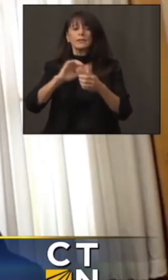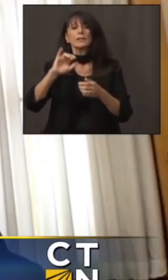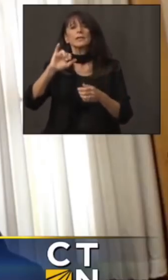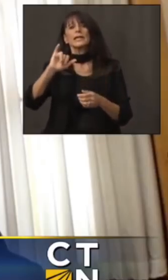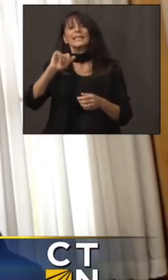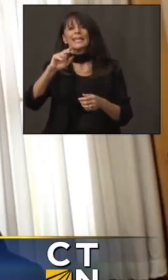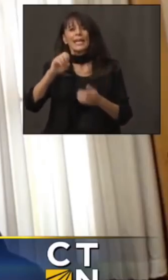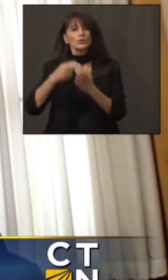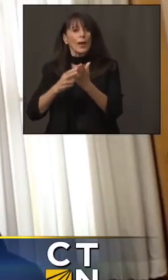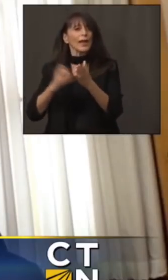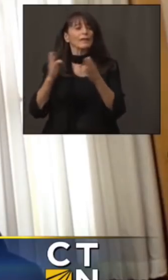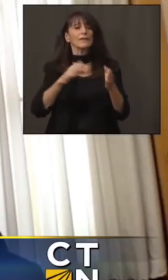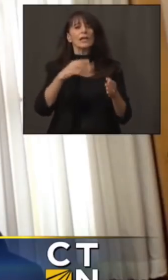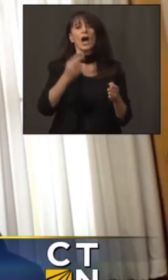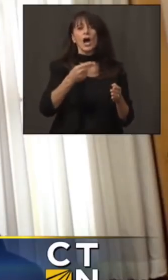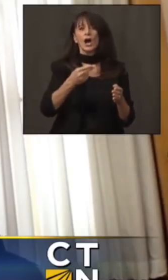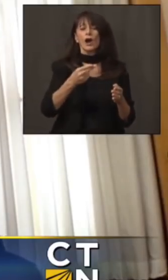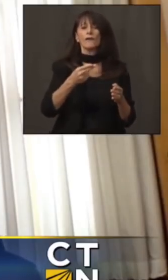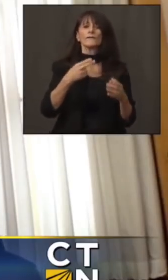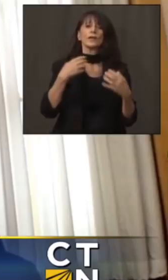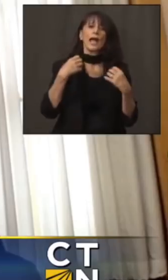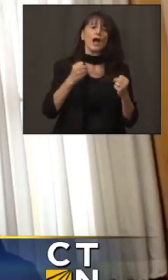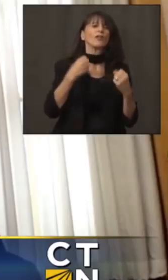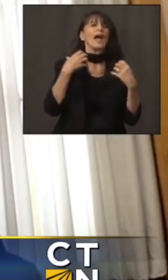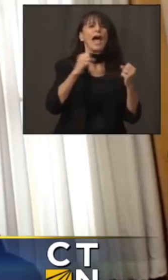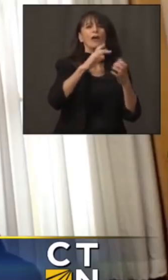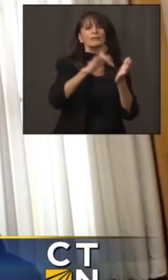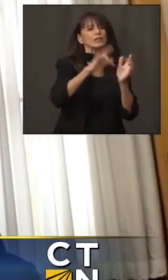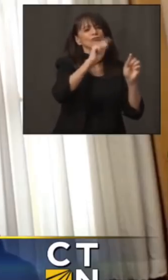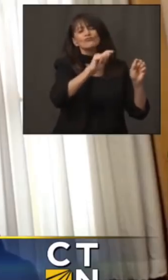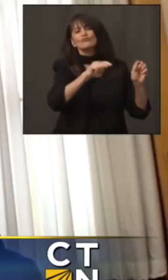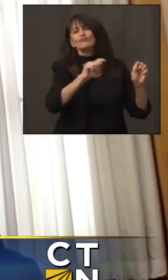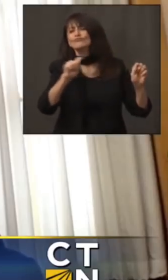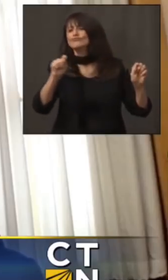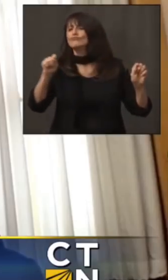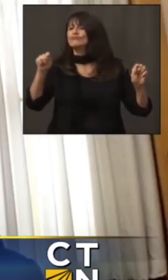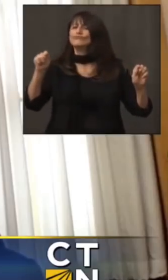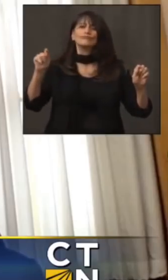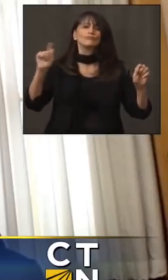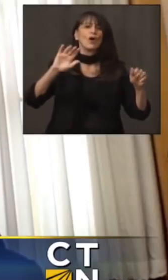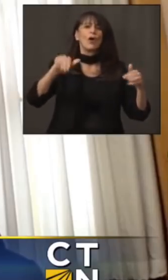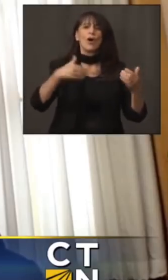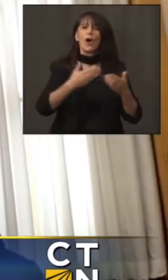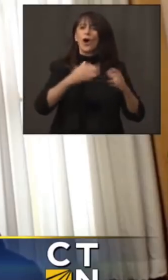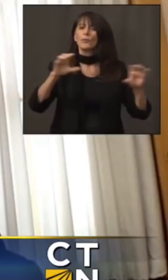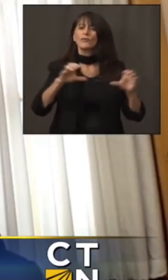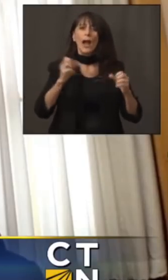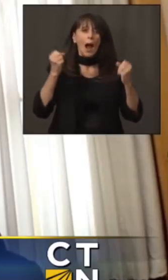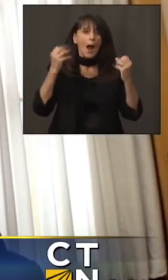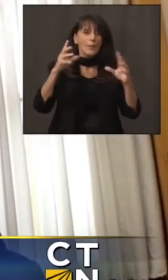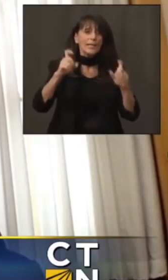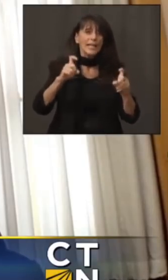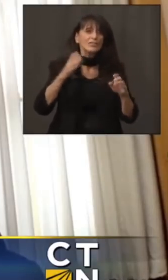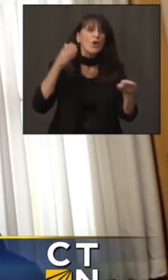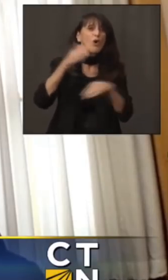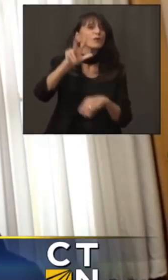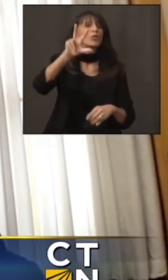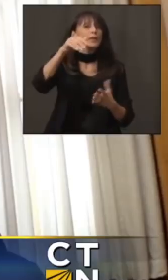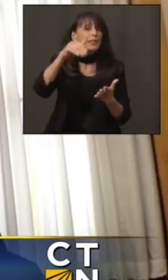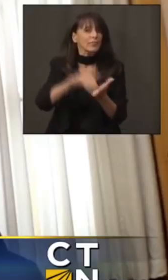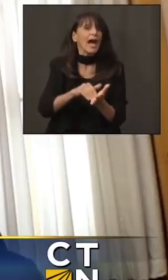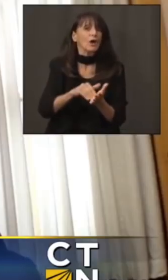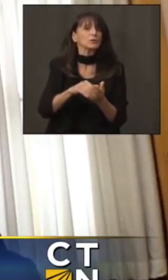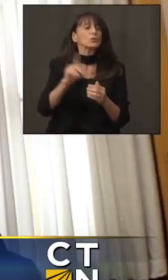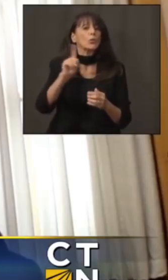Health, Hartford Health, the federally qualified health centers in that area, Semaphore. We performed over 3,000 tests in